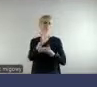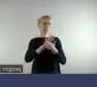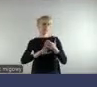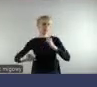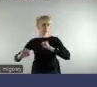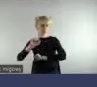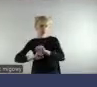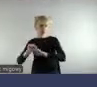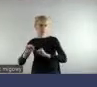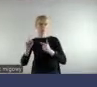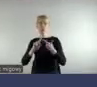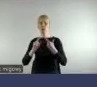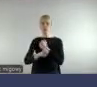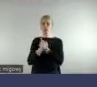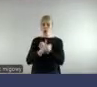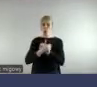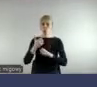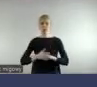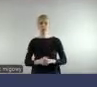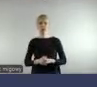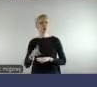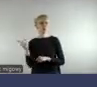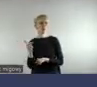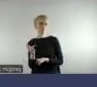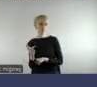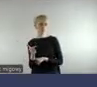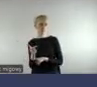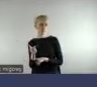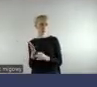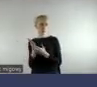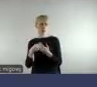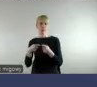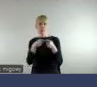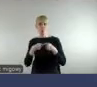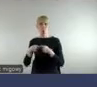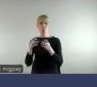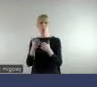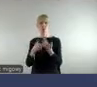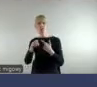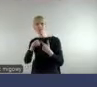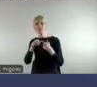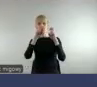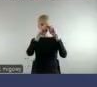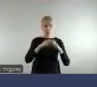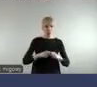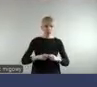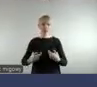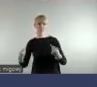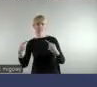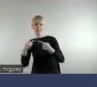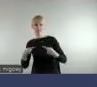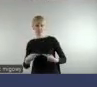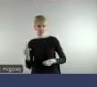own analysis. So every municipality is expected to do their own risk